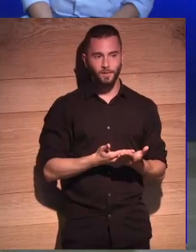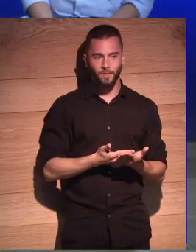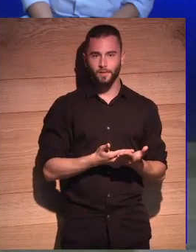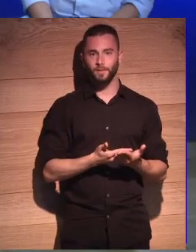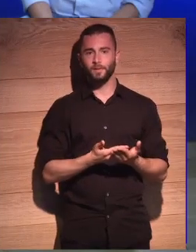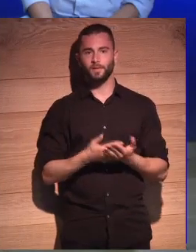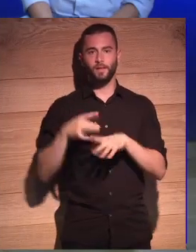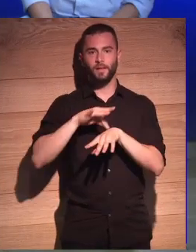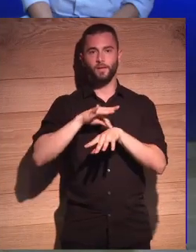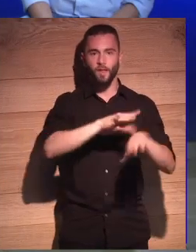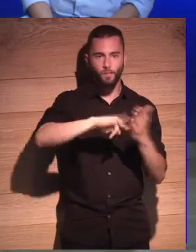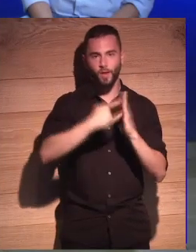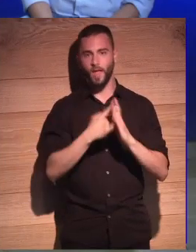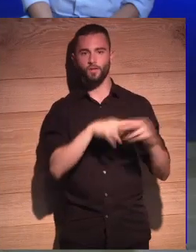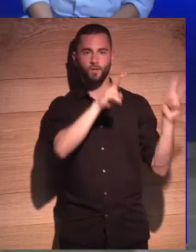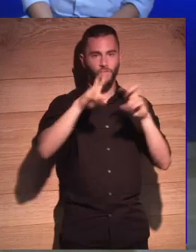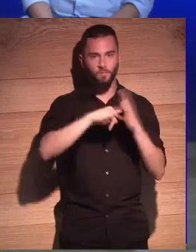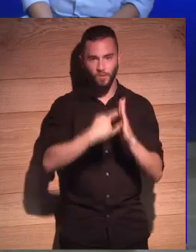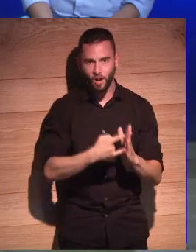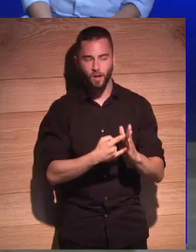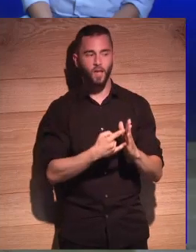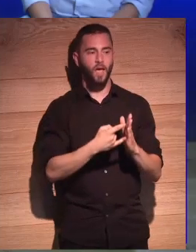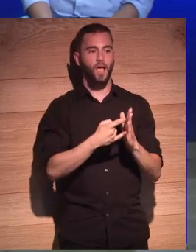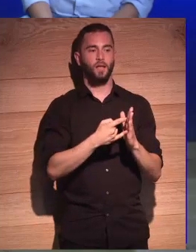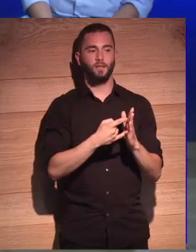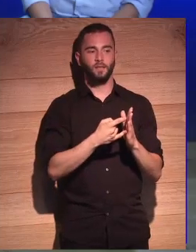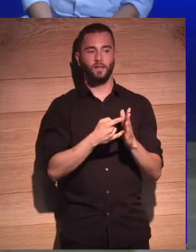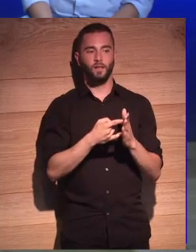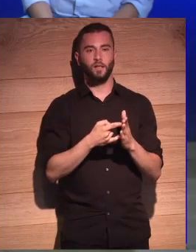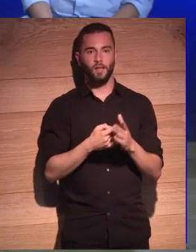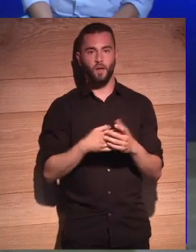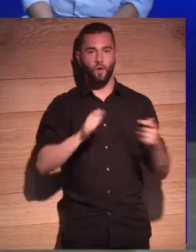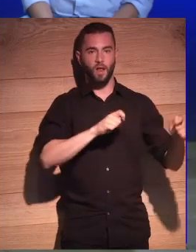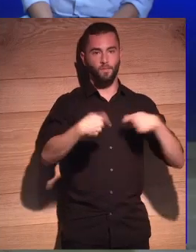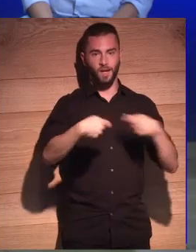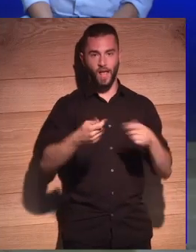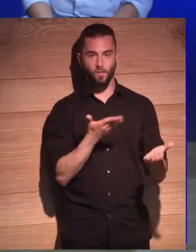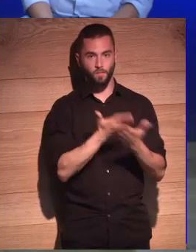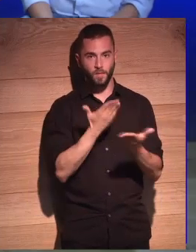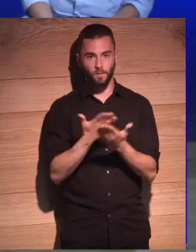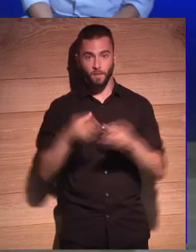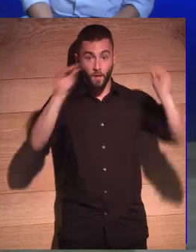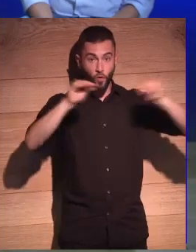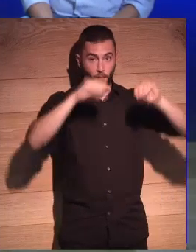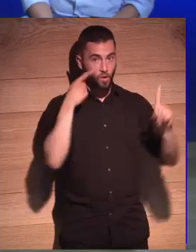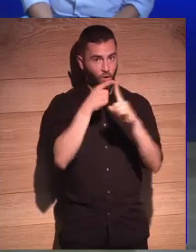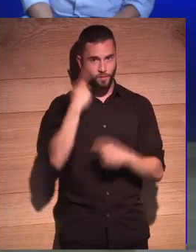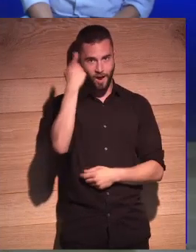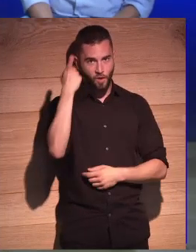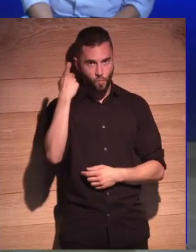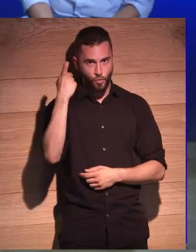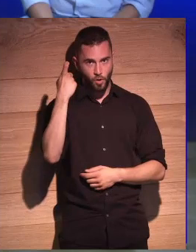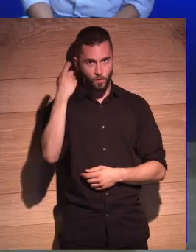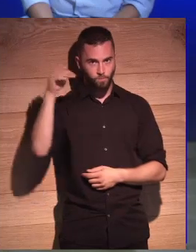you find that data about design thinking and new technologies, about what the market is requesting